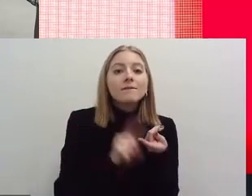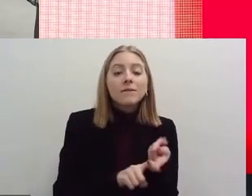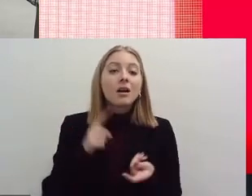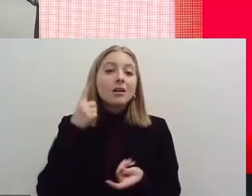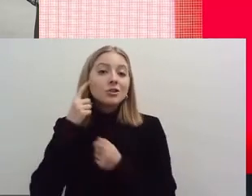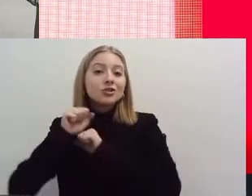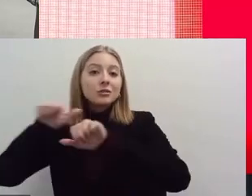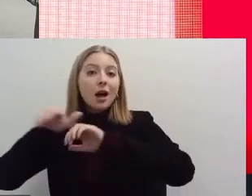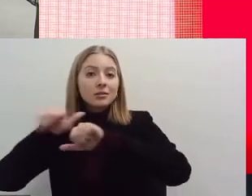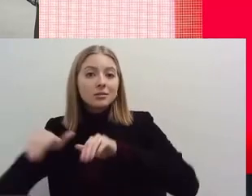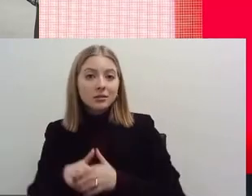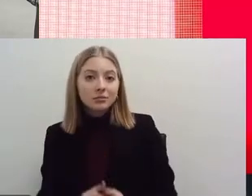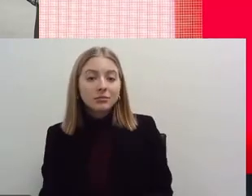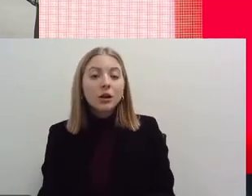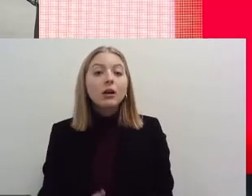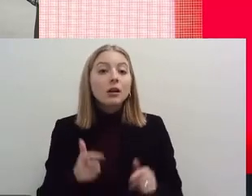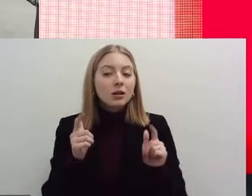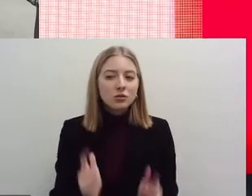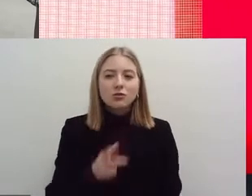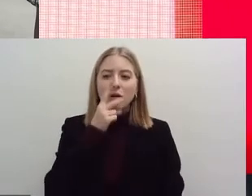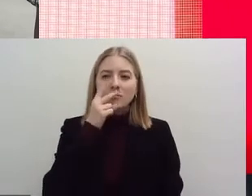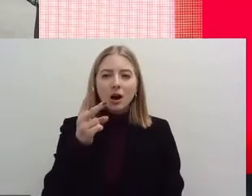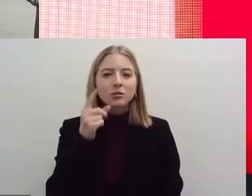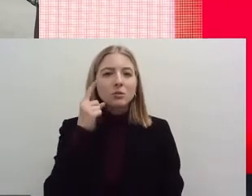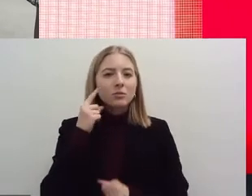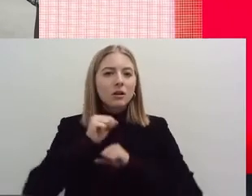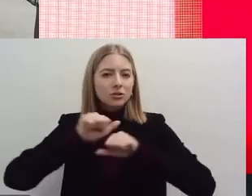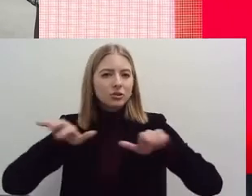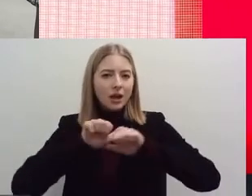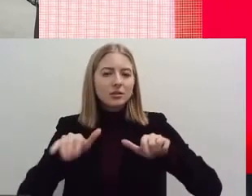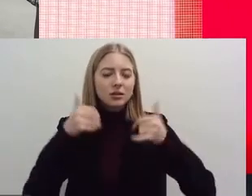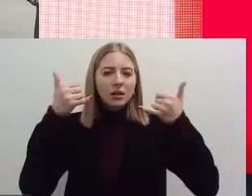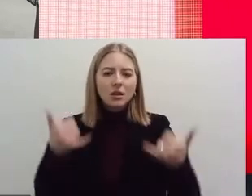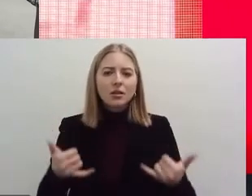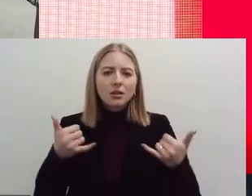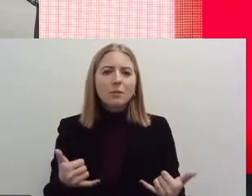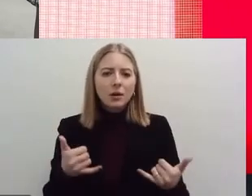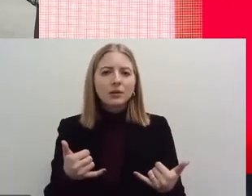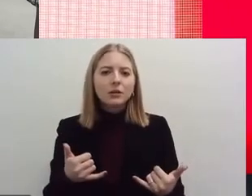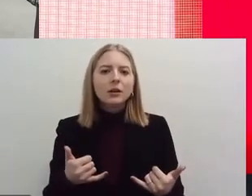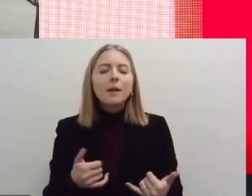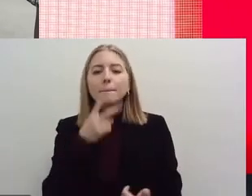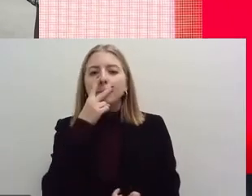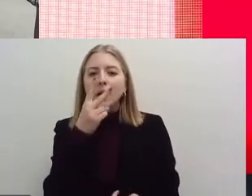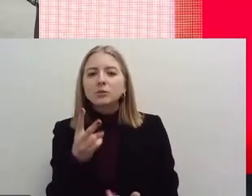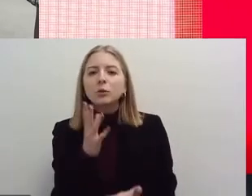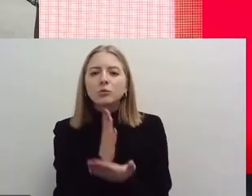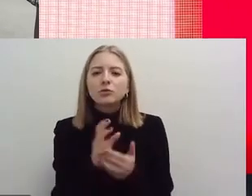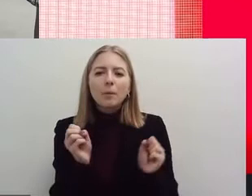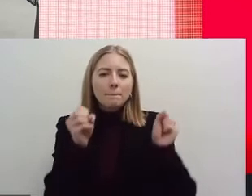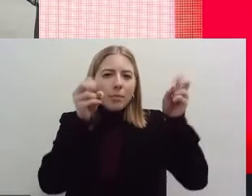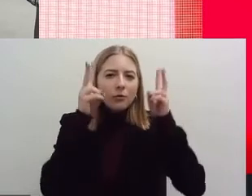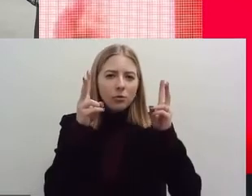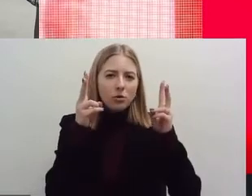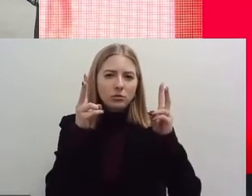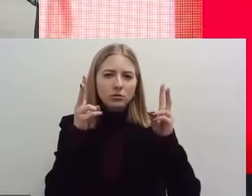dangerous tendencies with polarization, with the algorithms that close us in our bubbles. I think that